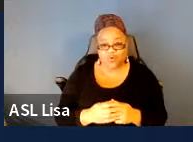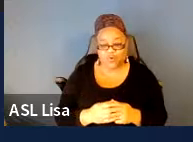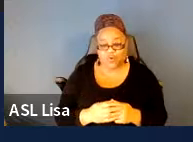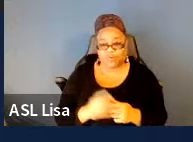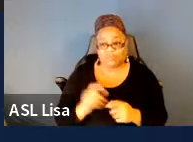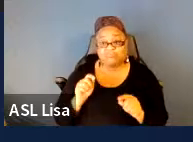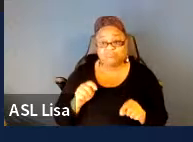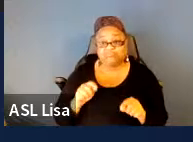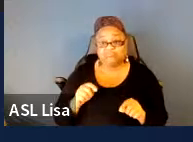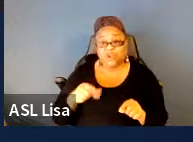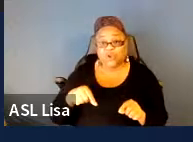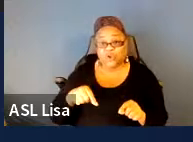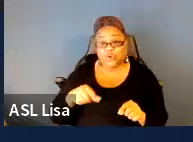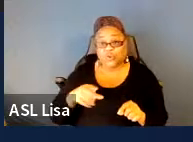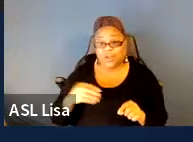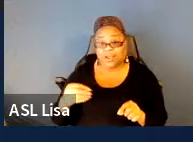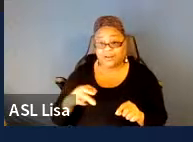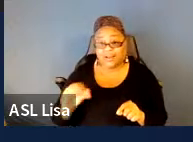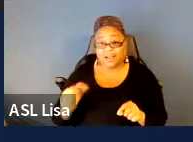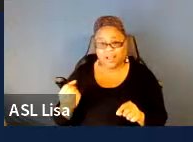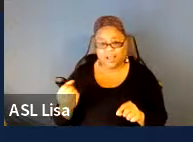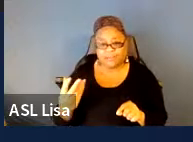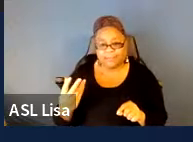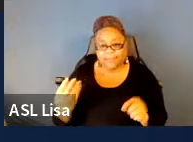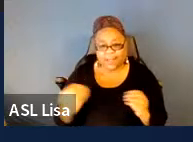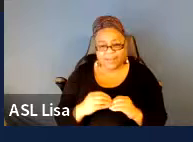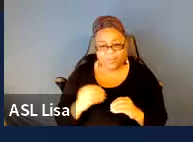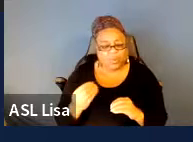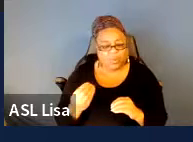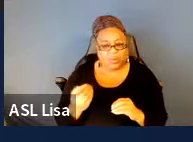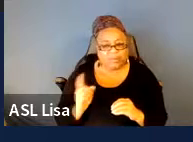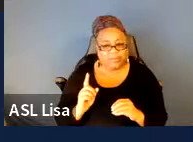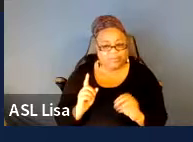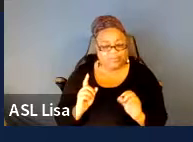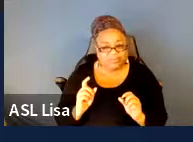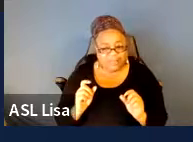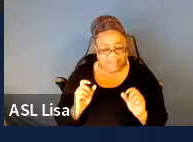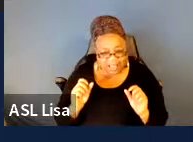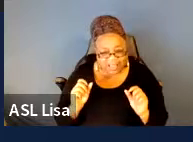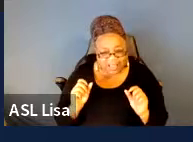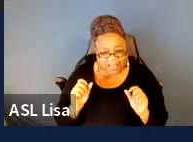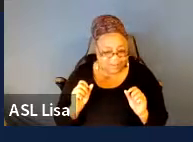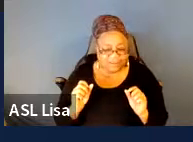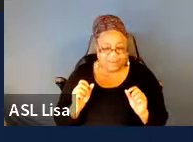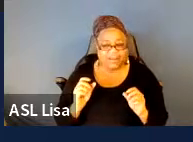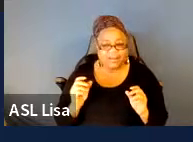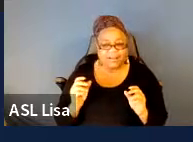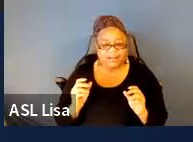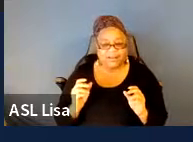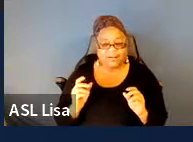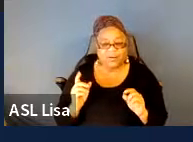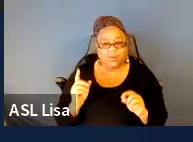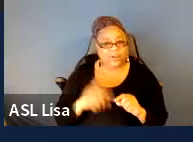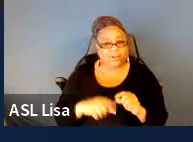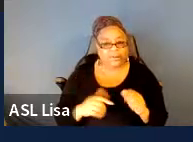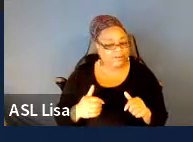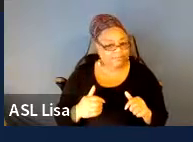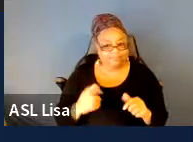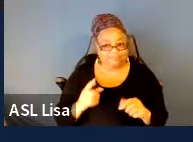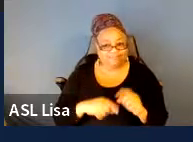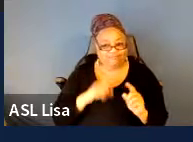Q&A, probably many more than we're going to be able to address. We also have our pre-submitted questions,